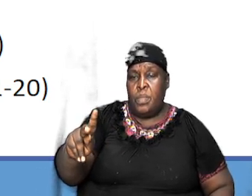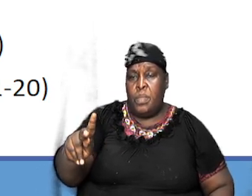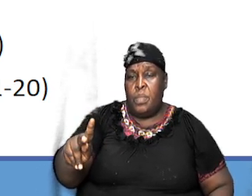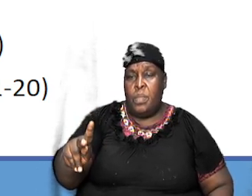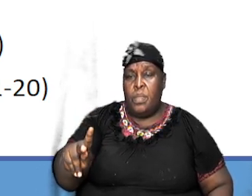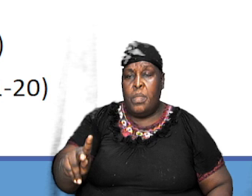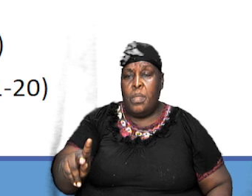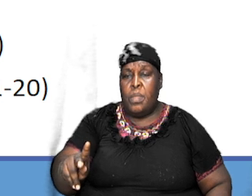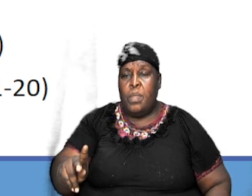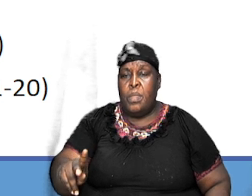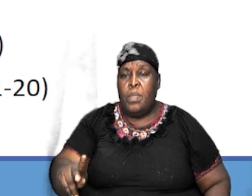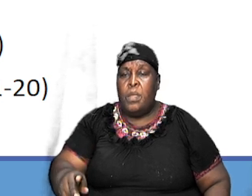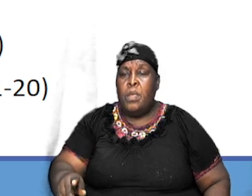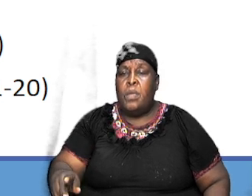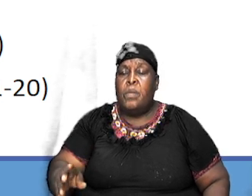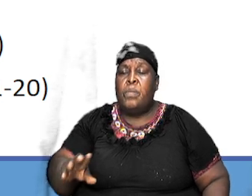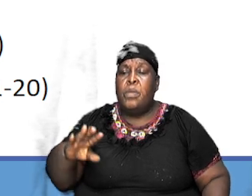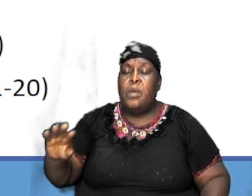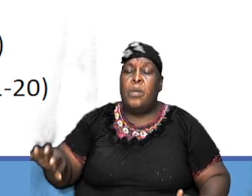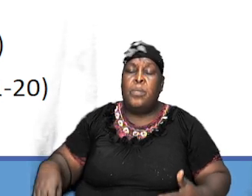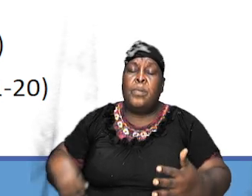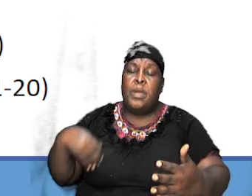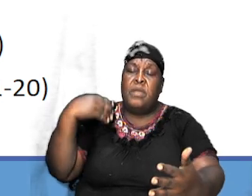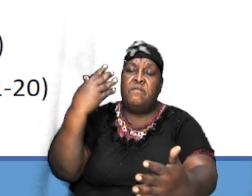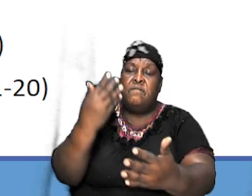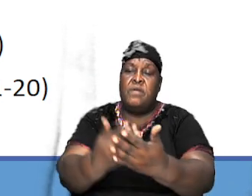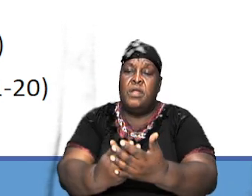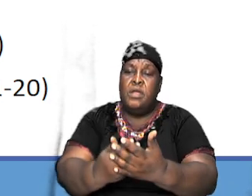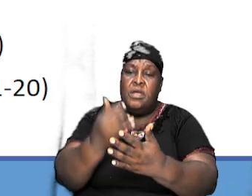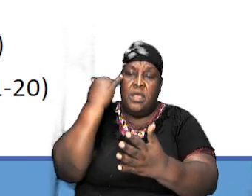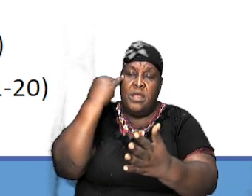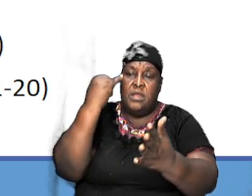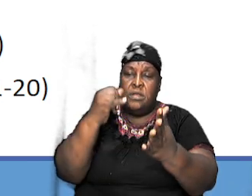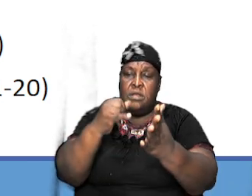an identity of the servant.